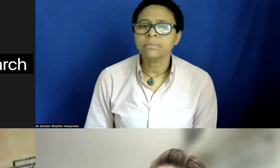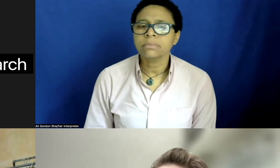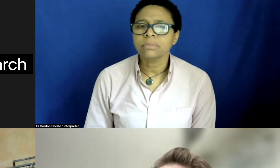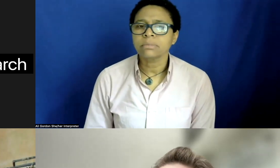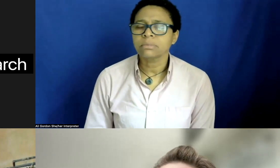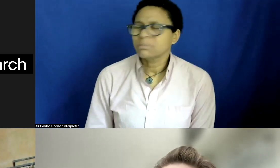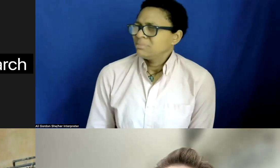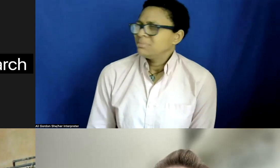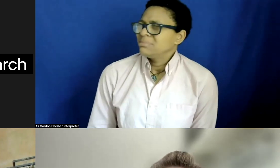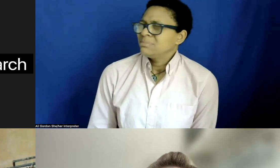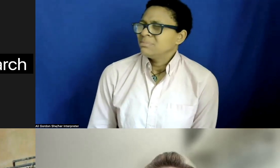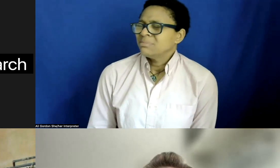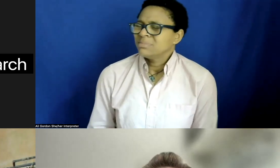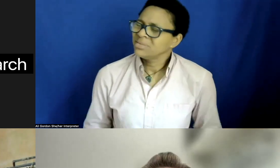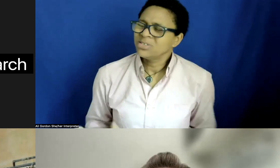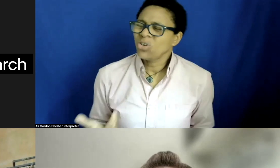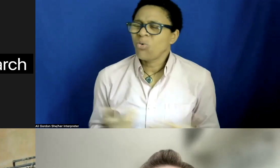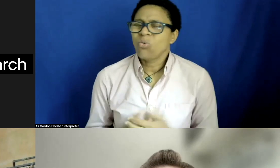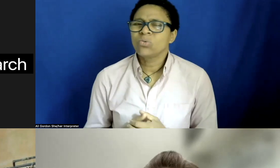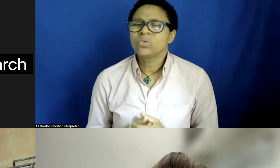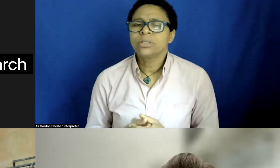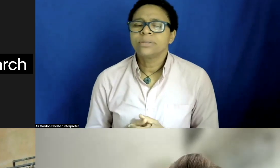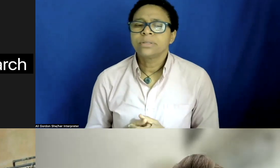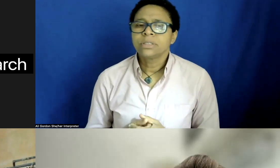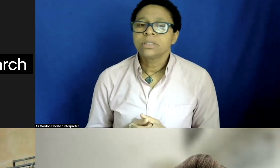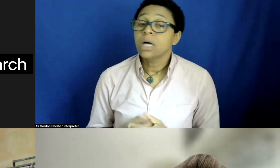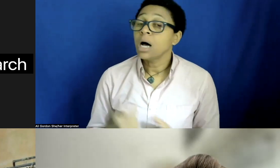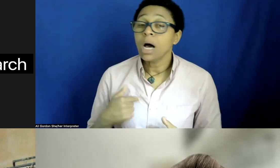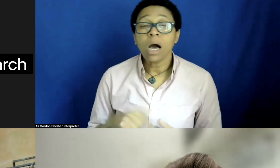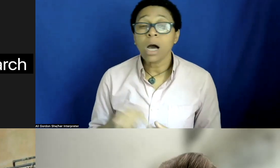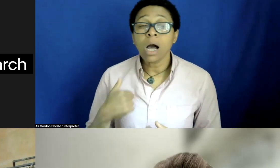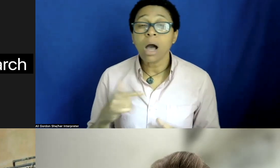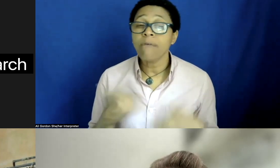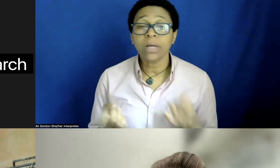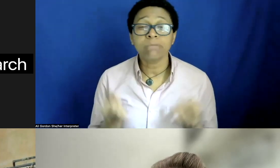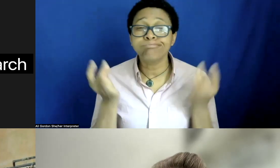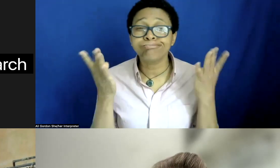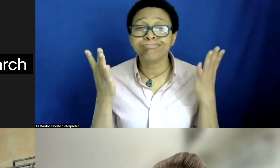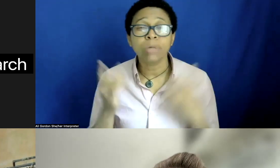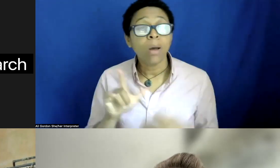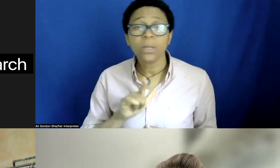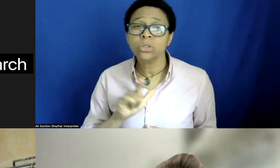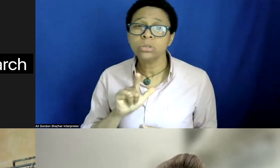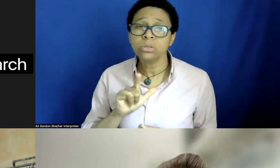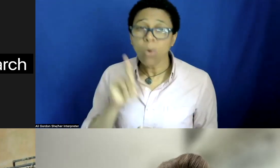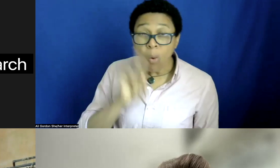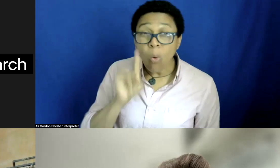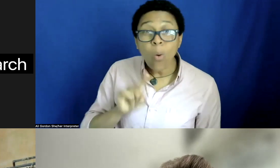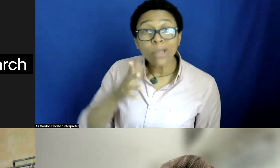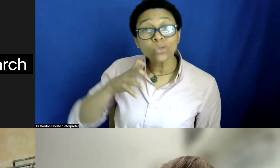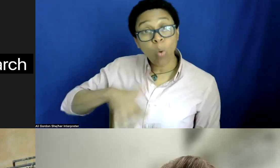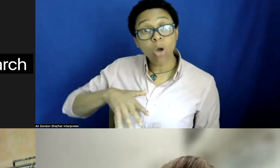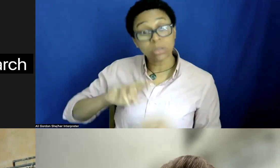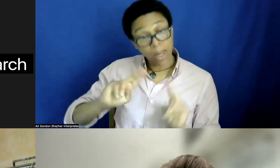disabled person there, and it infuriates me. And it's because I don't always want those